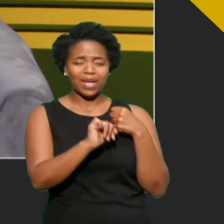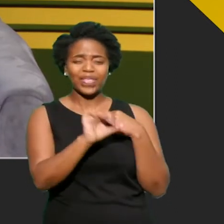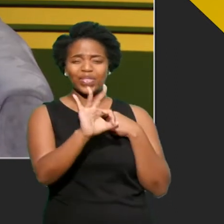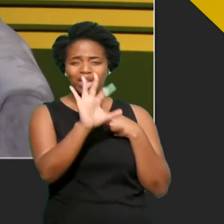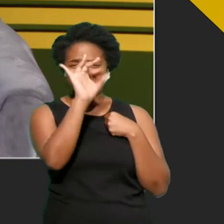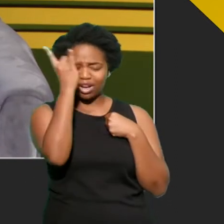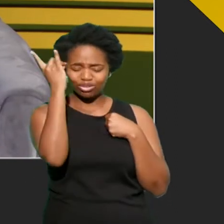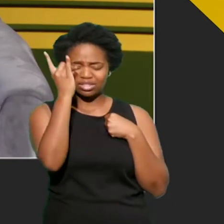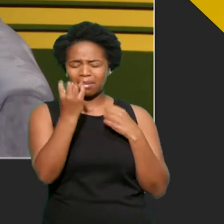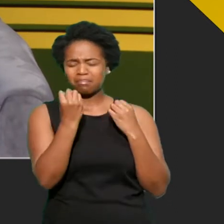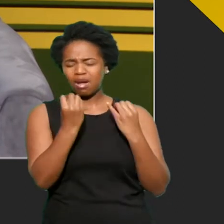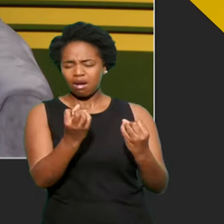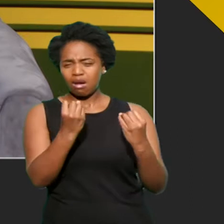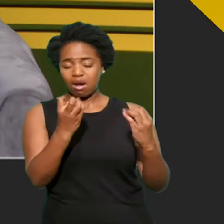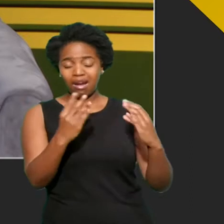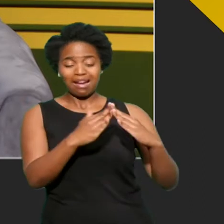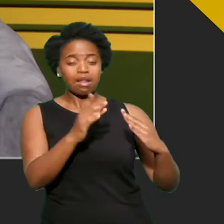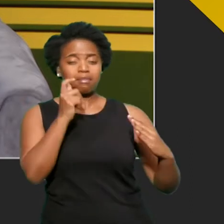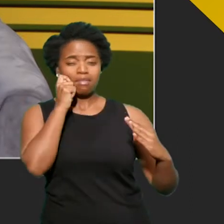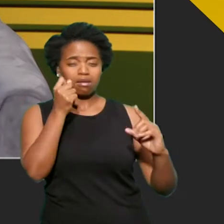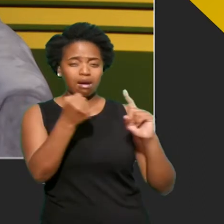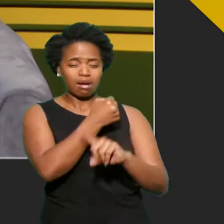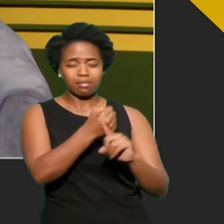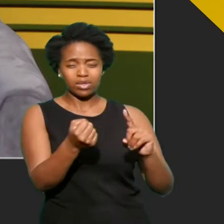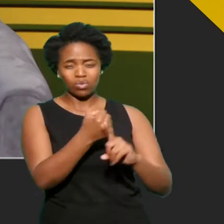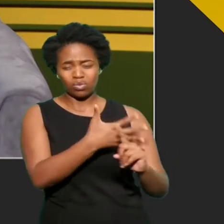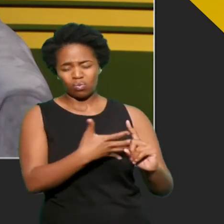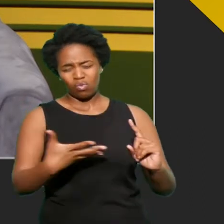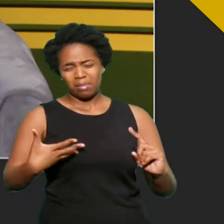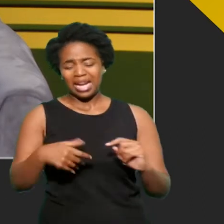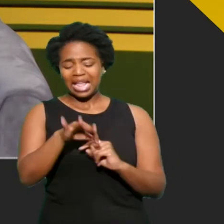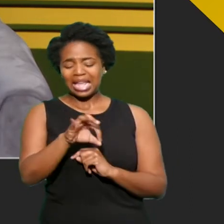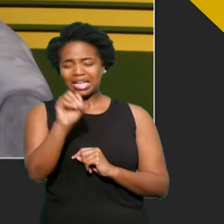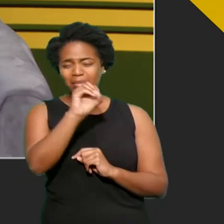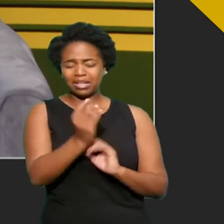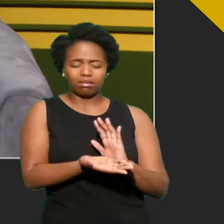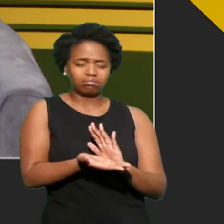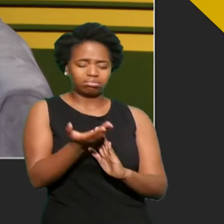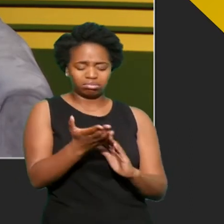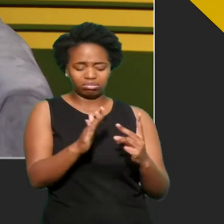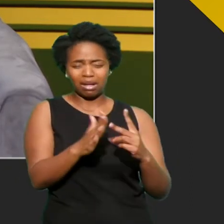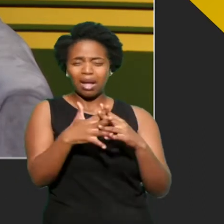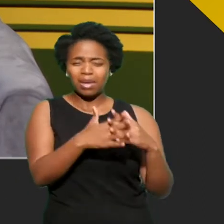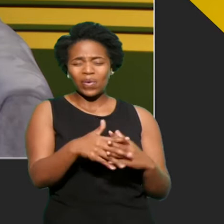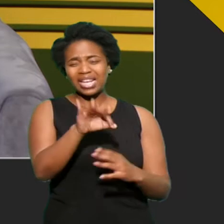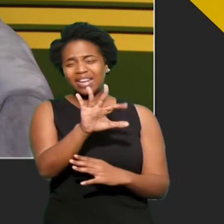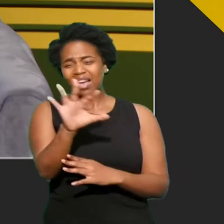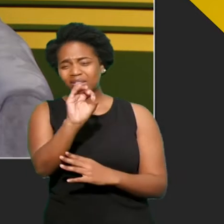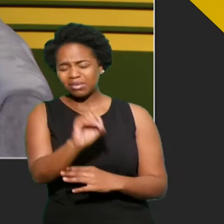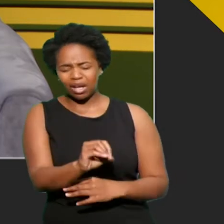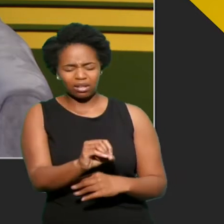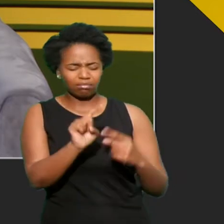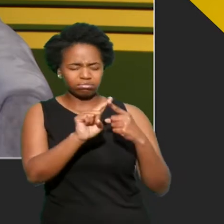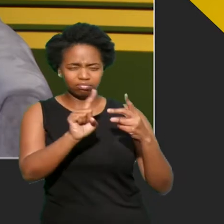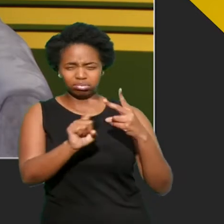increase of these types of cases being reported, 30% increase. Singapore, 30%. The USA, 35%. Now, this